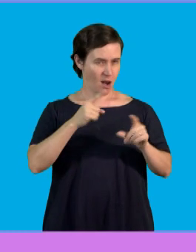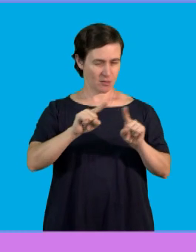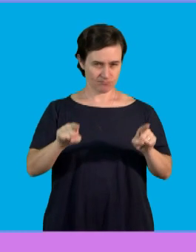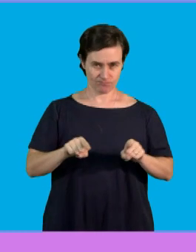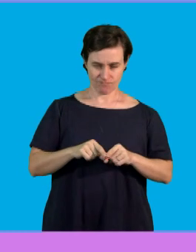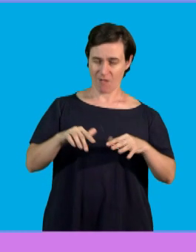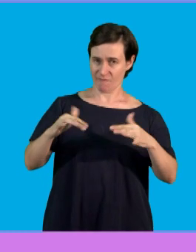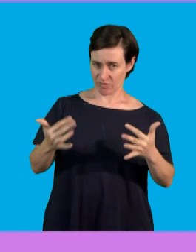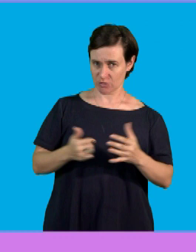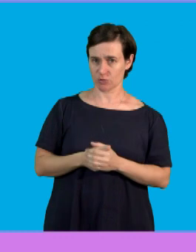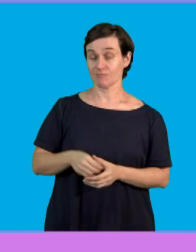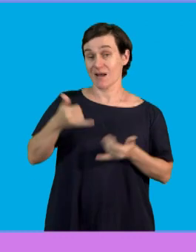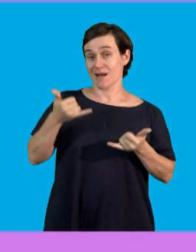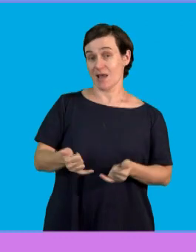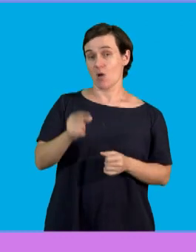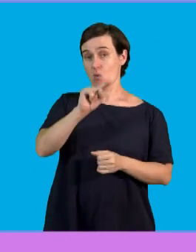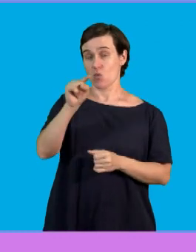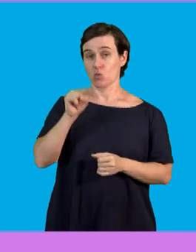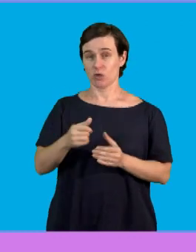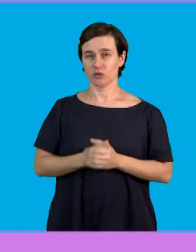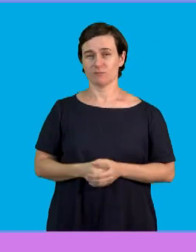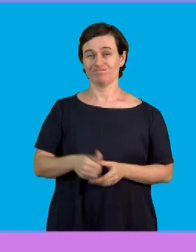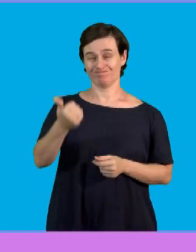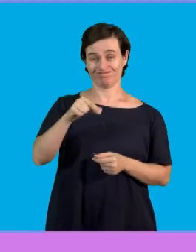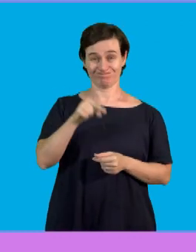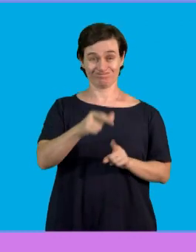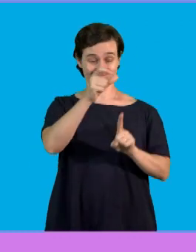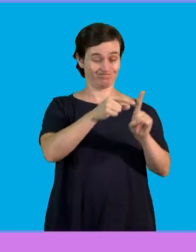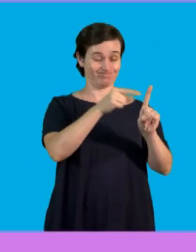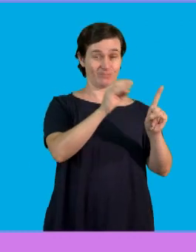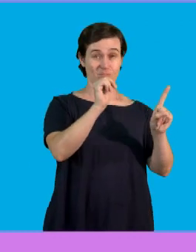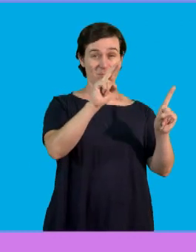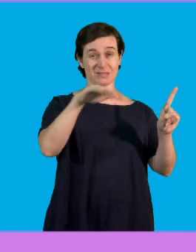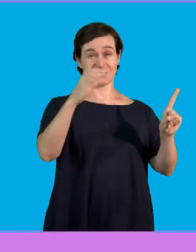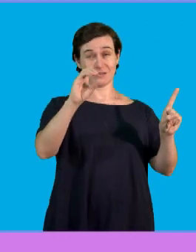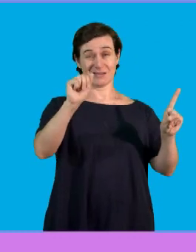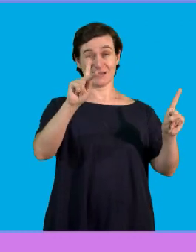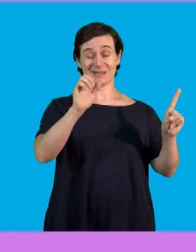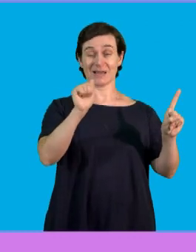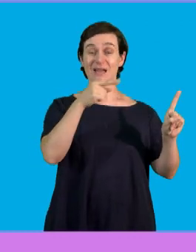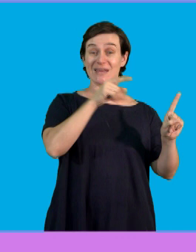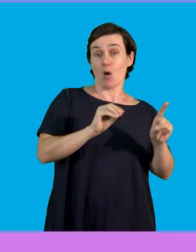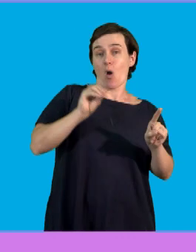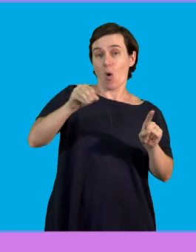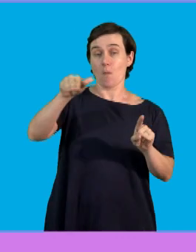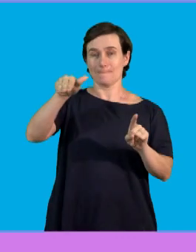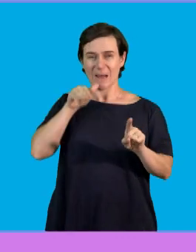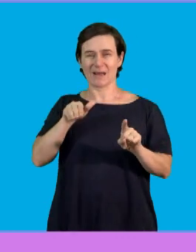we move to our question. Mr. Daga owed the bank a certain amount on a particular